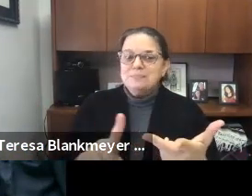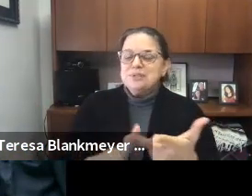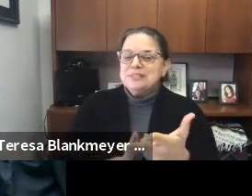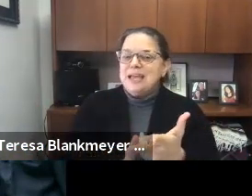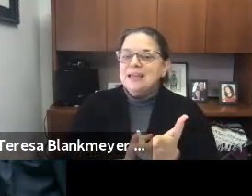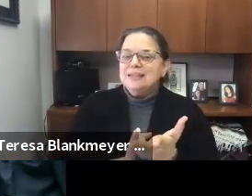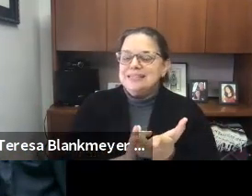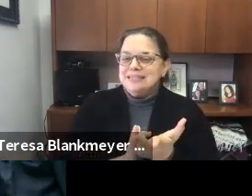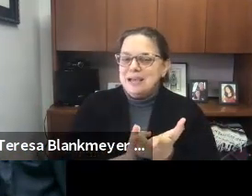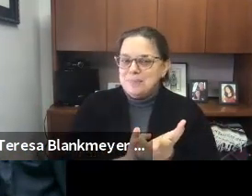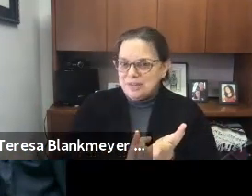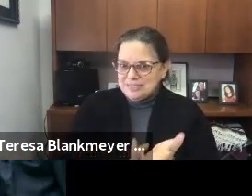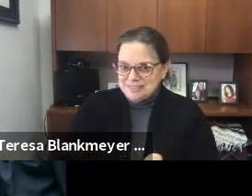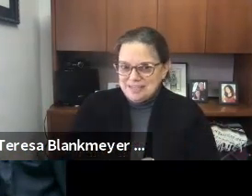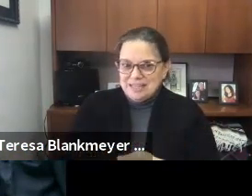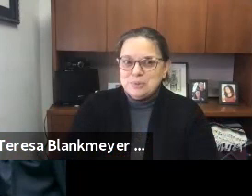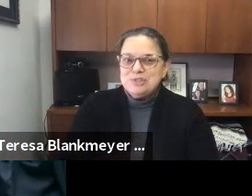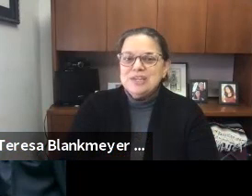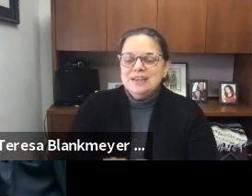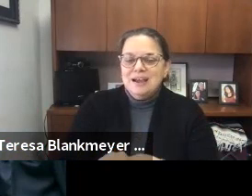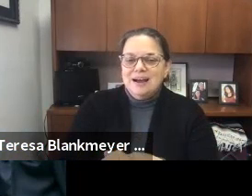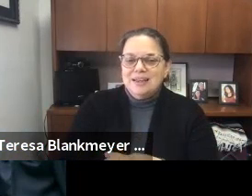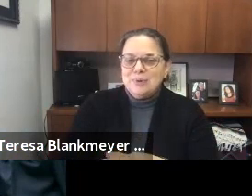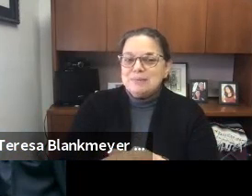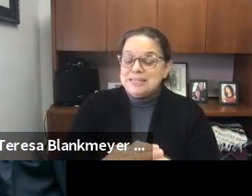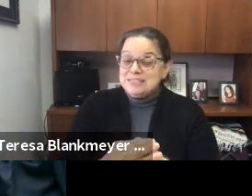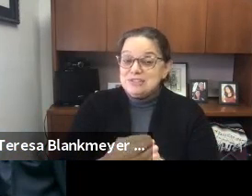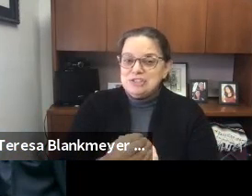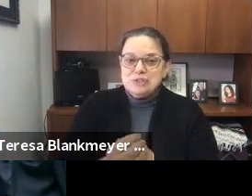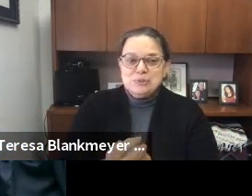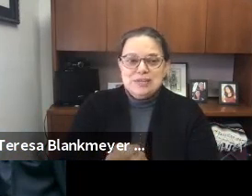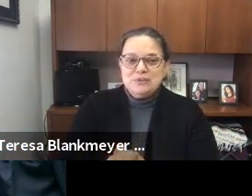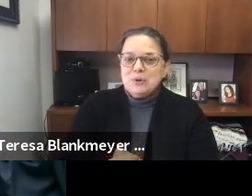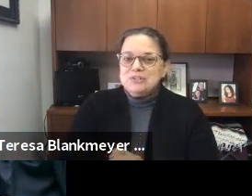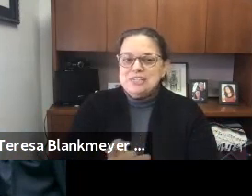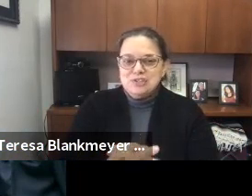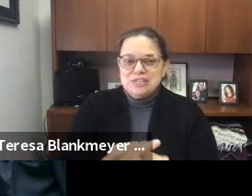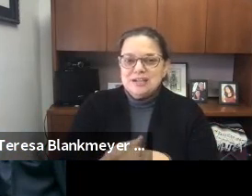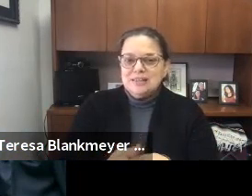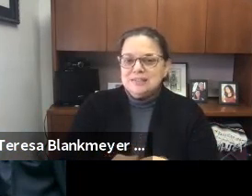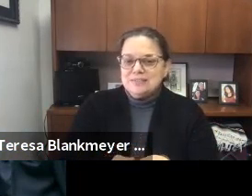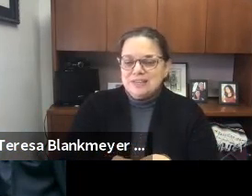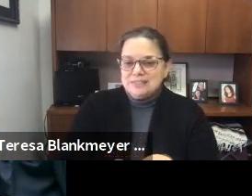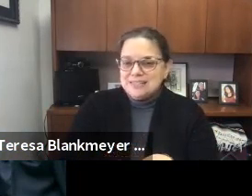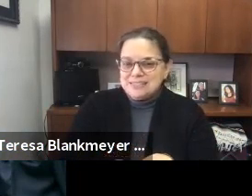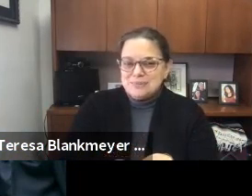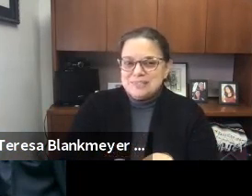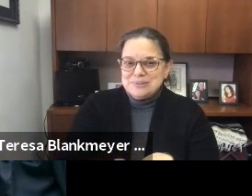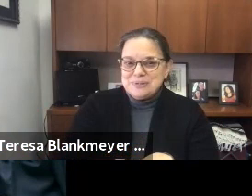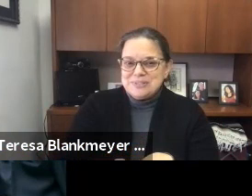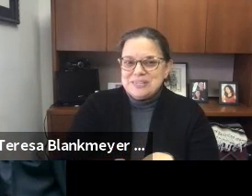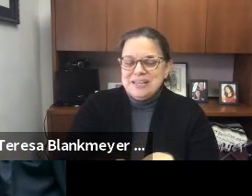with captions, and in American Sign Language. I recommend it to you if you are teaching. I think it's a